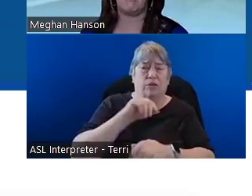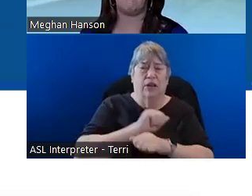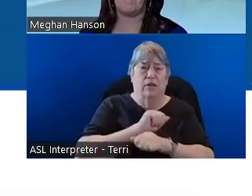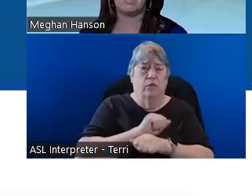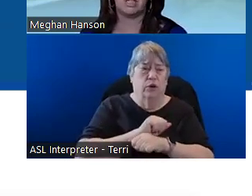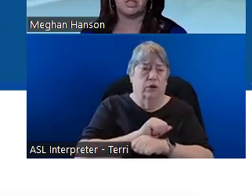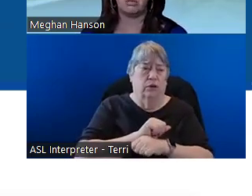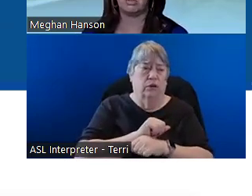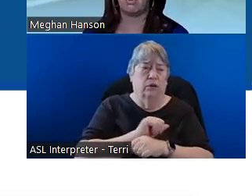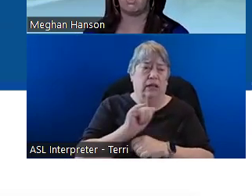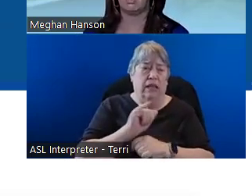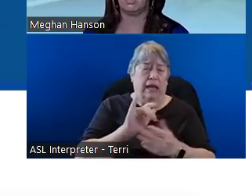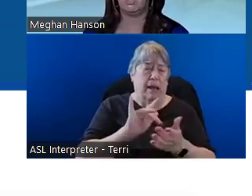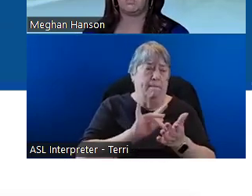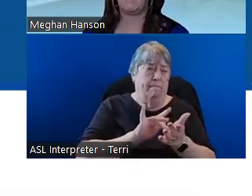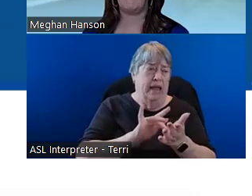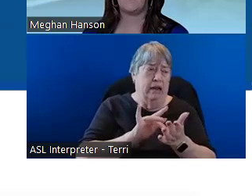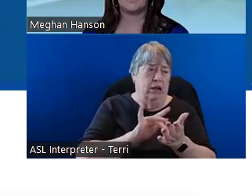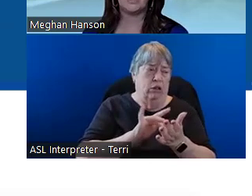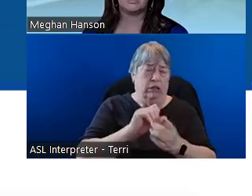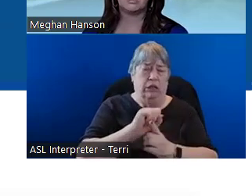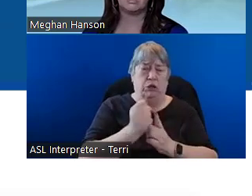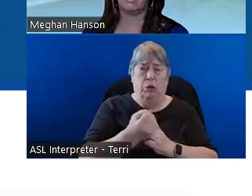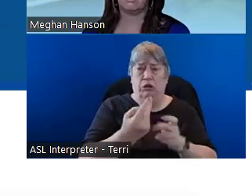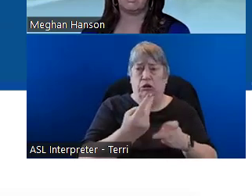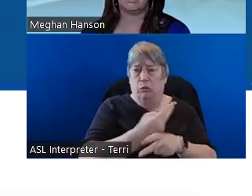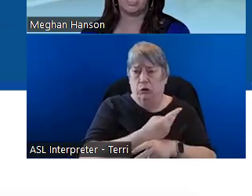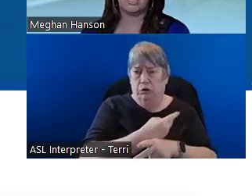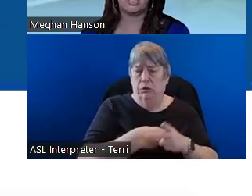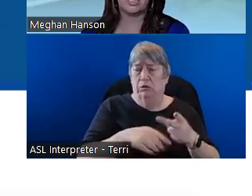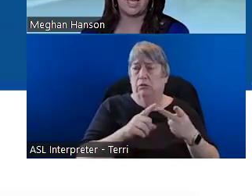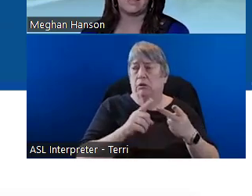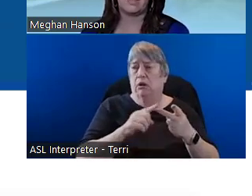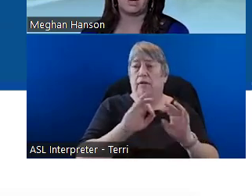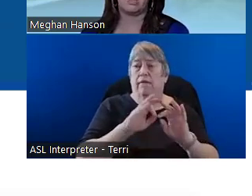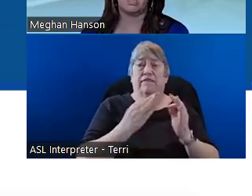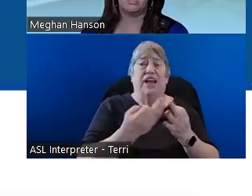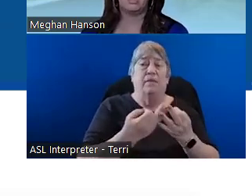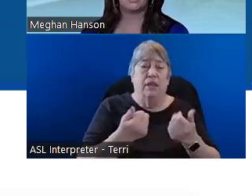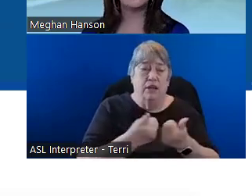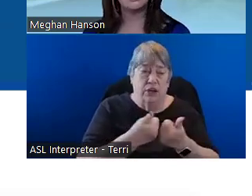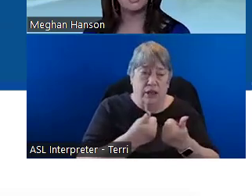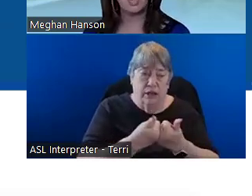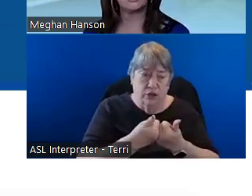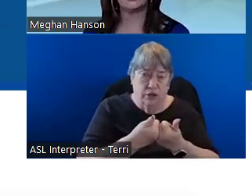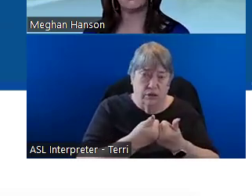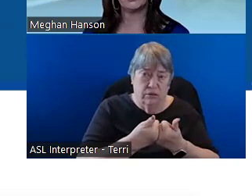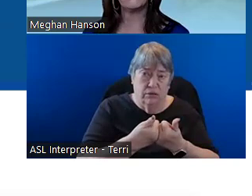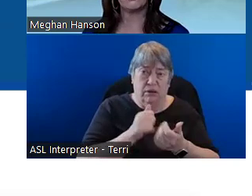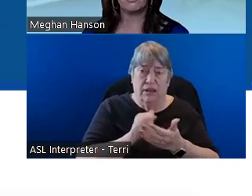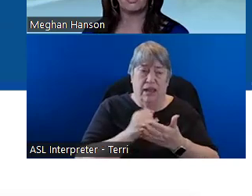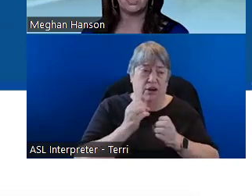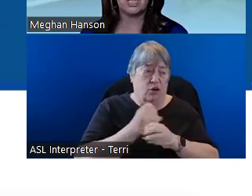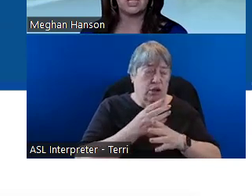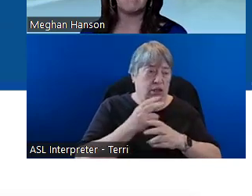exacerbation of medical issues or family, challenges that are causing distraction. So